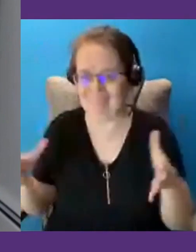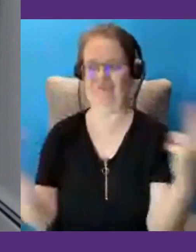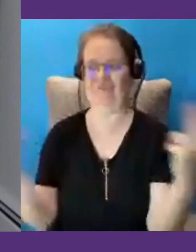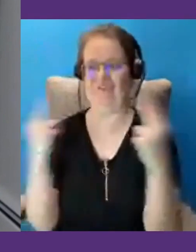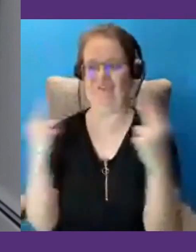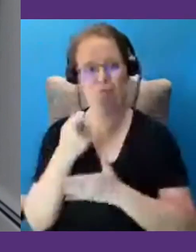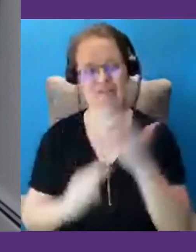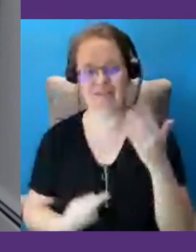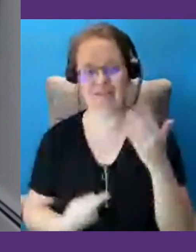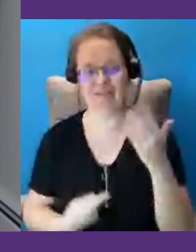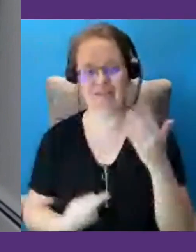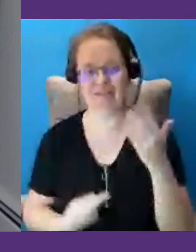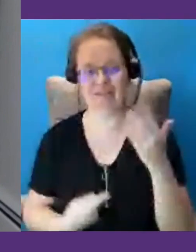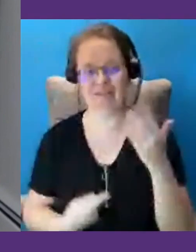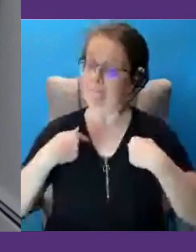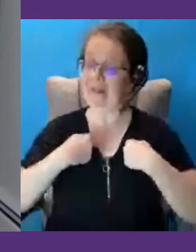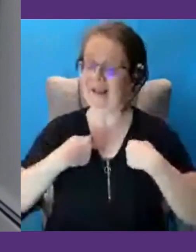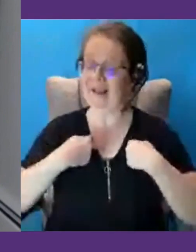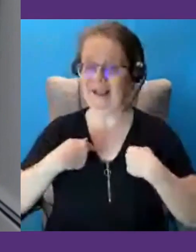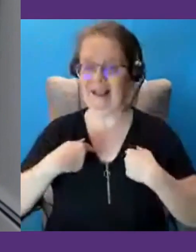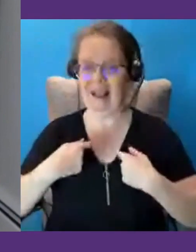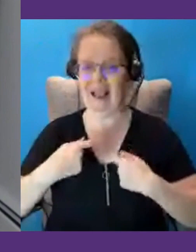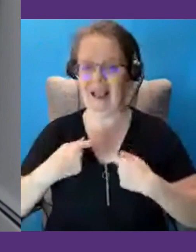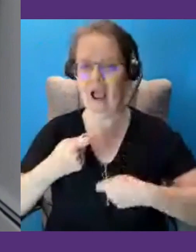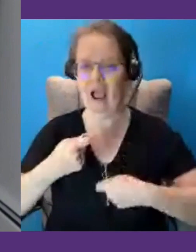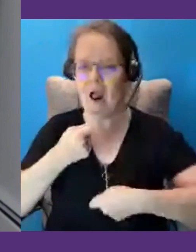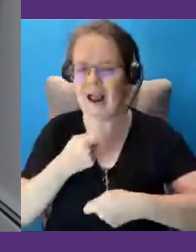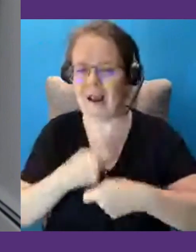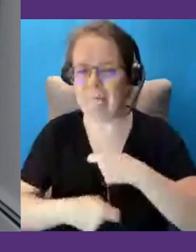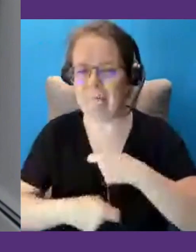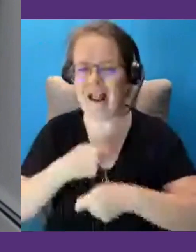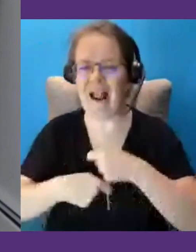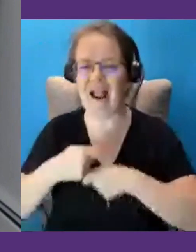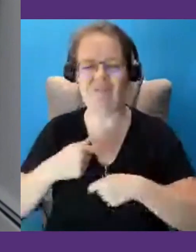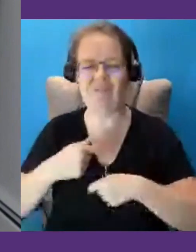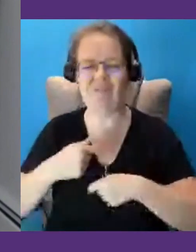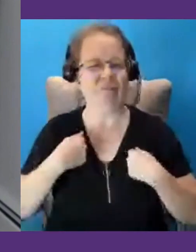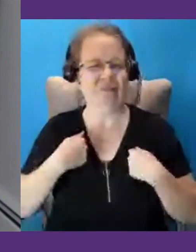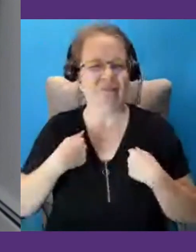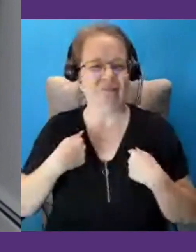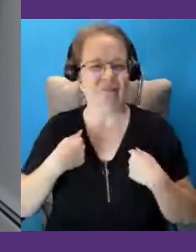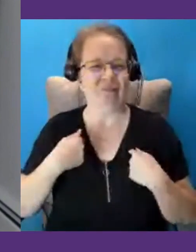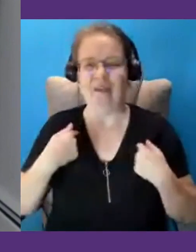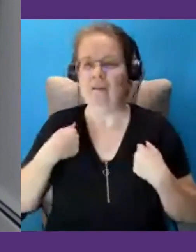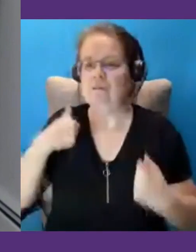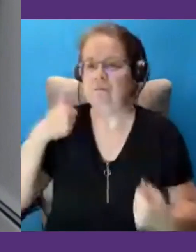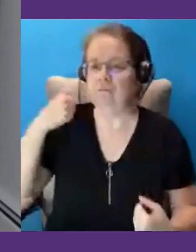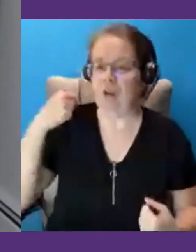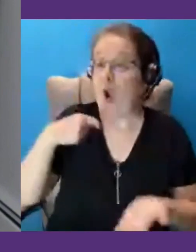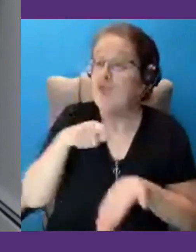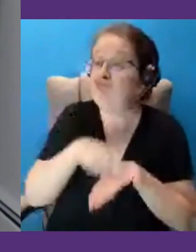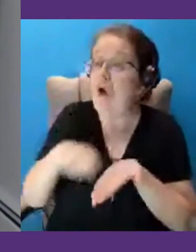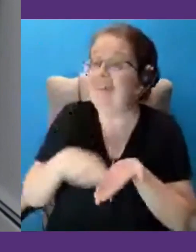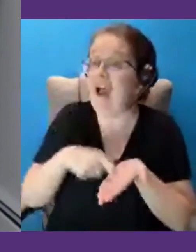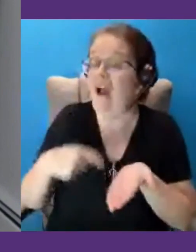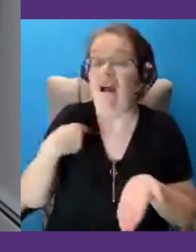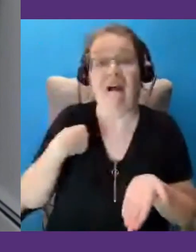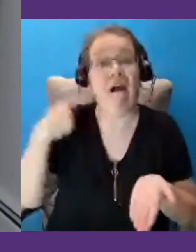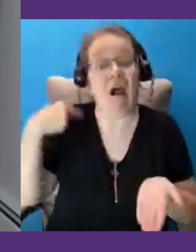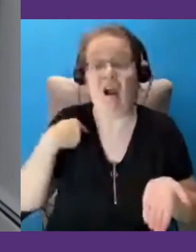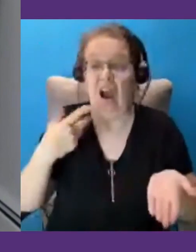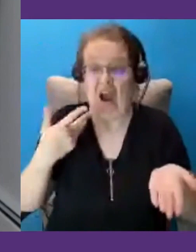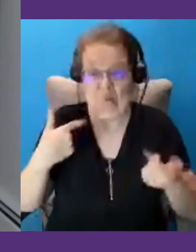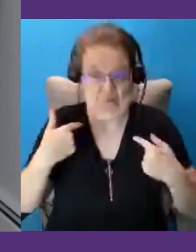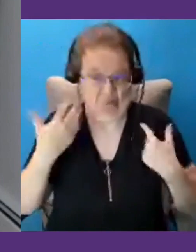it's become a laboratory. I never really considered myself first and foremost a writer, but I love writing. I always have